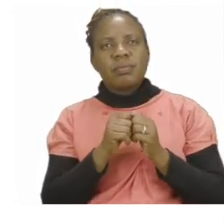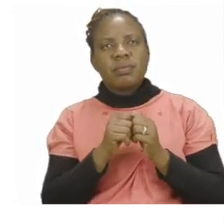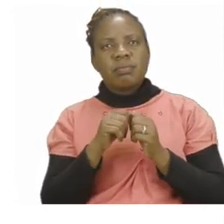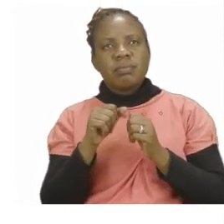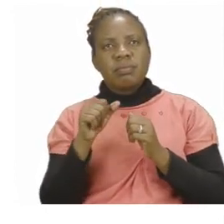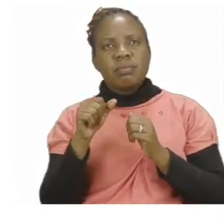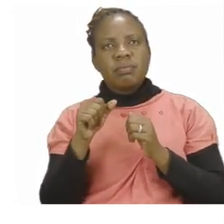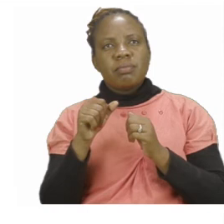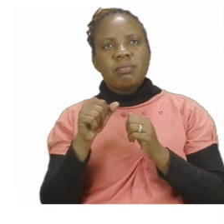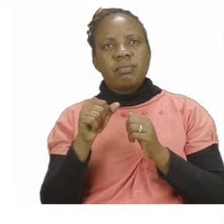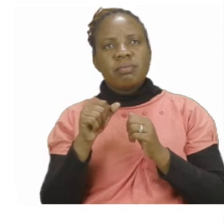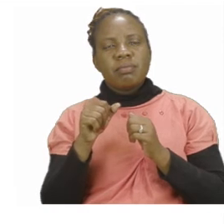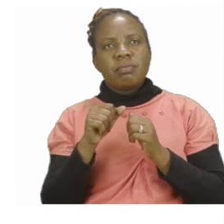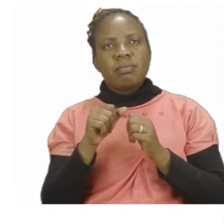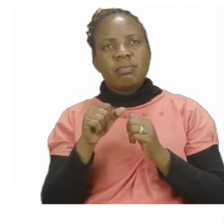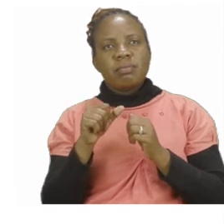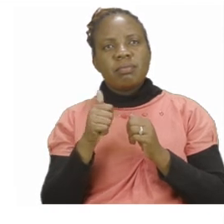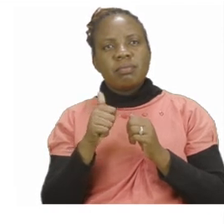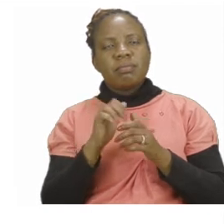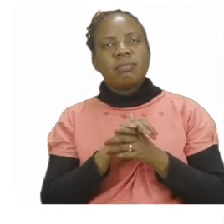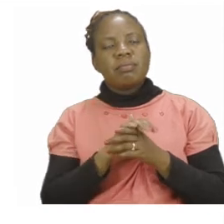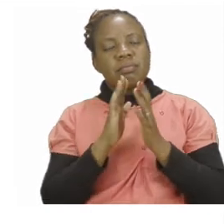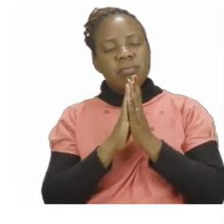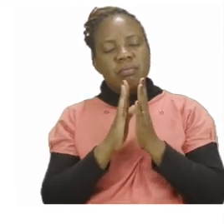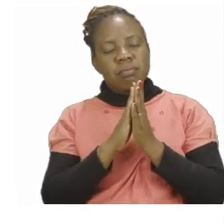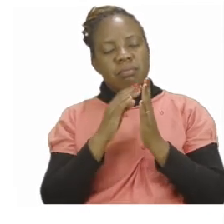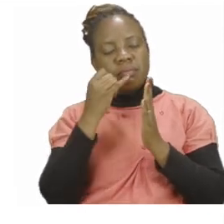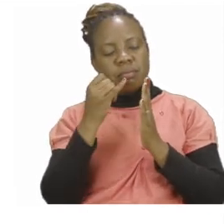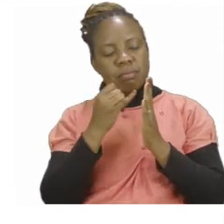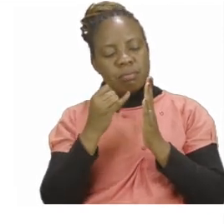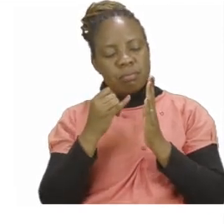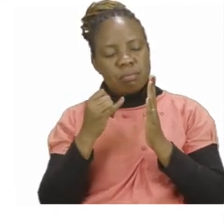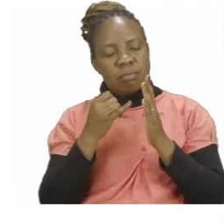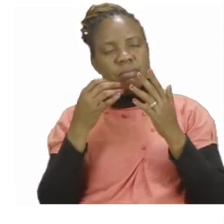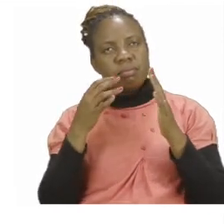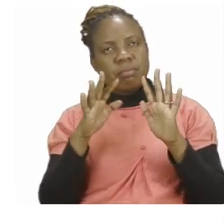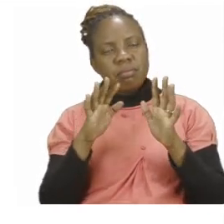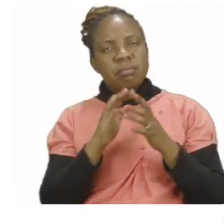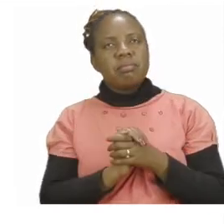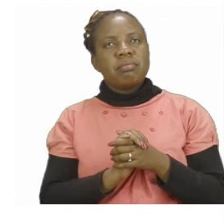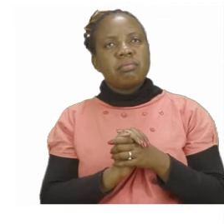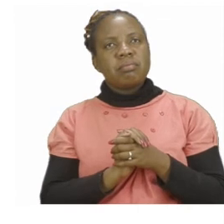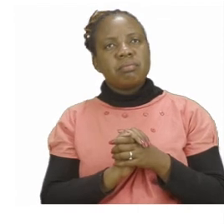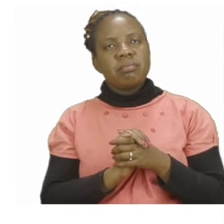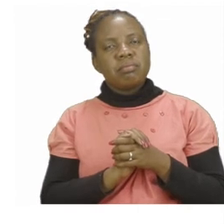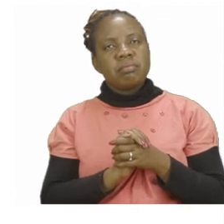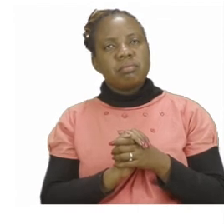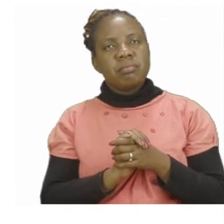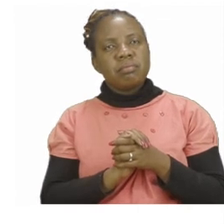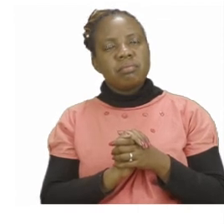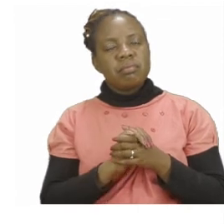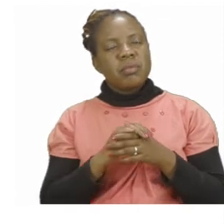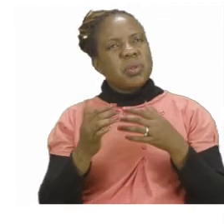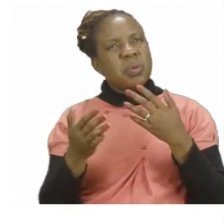draw your own items. And once you have drawn your items anywhere where you still have space on